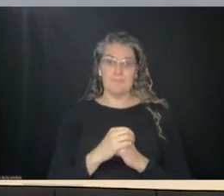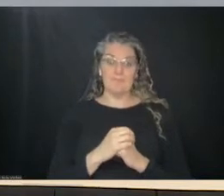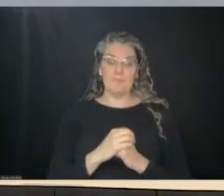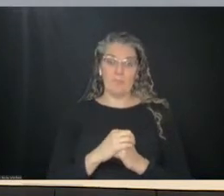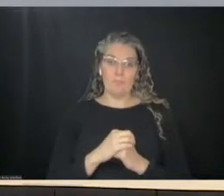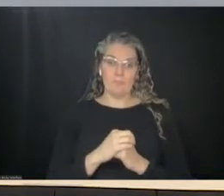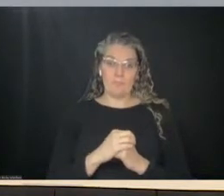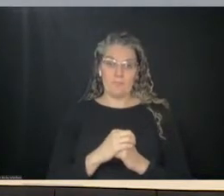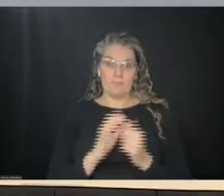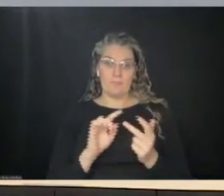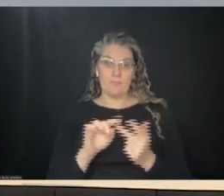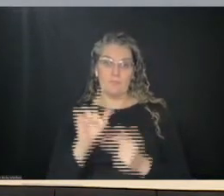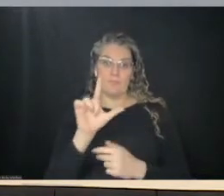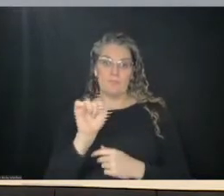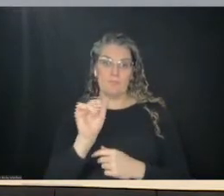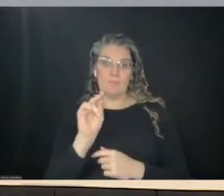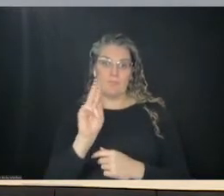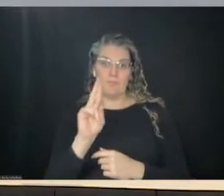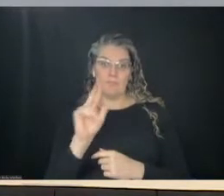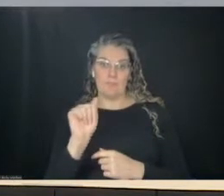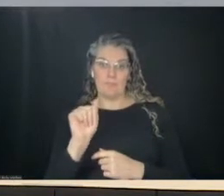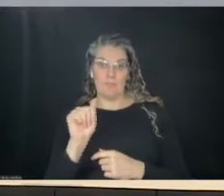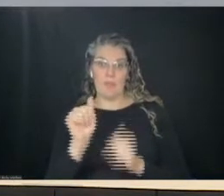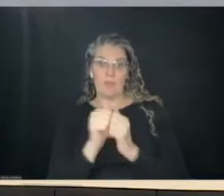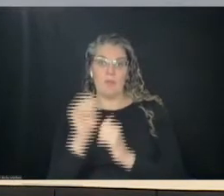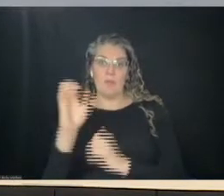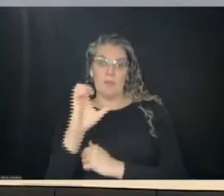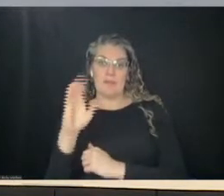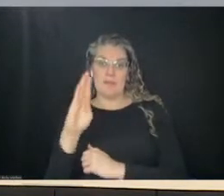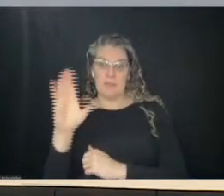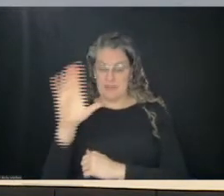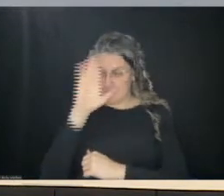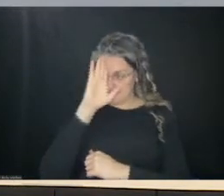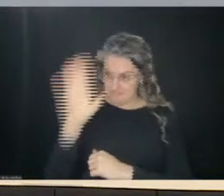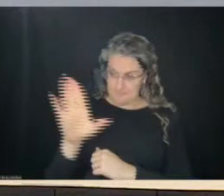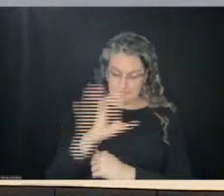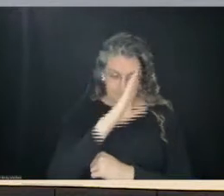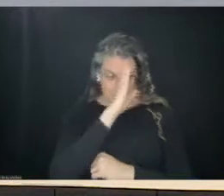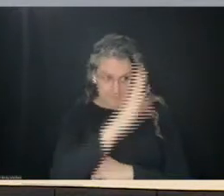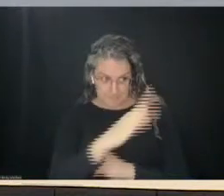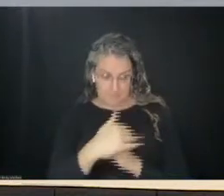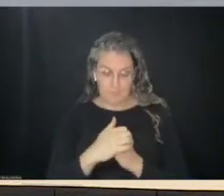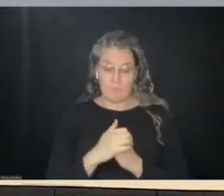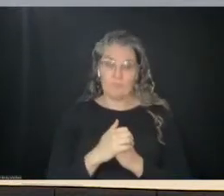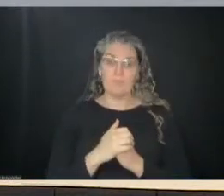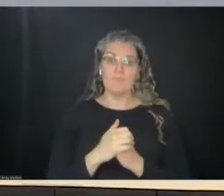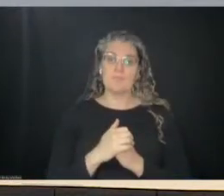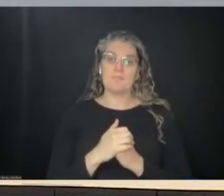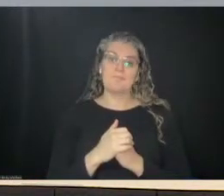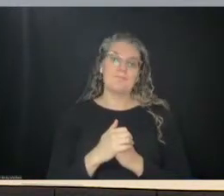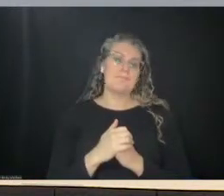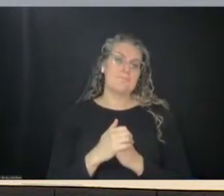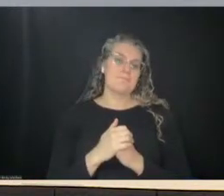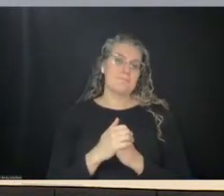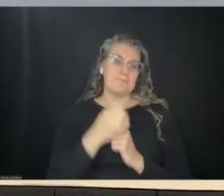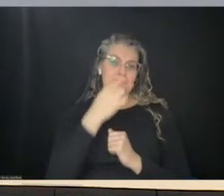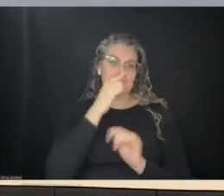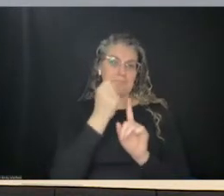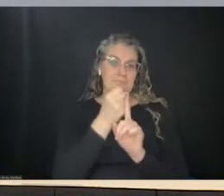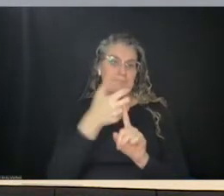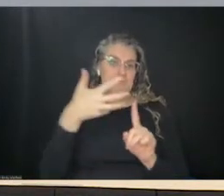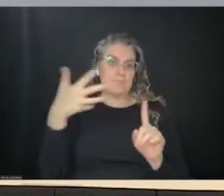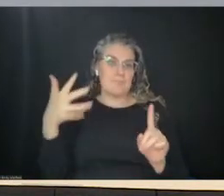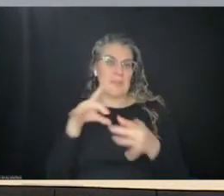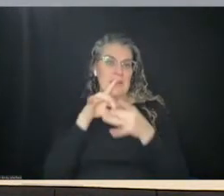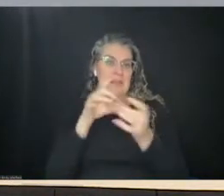Hi, it's Laura Meader with CBC. Hi, Laura. Hi, I was just looking for some more information regarding the vaccination